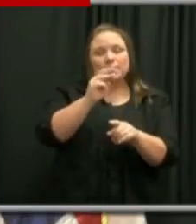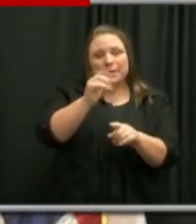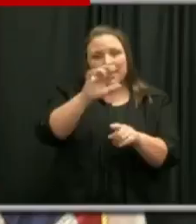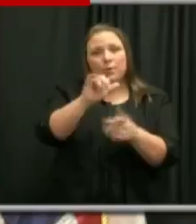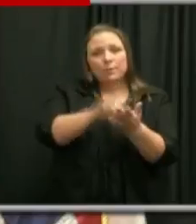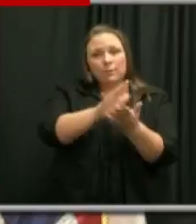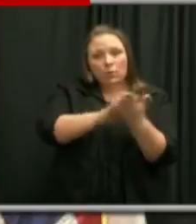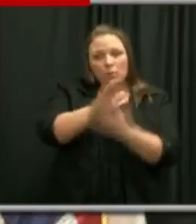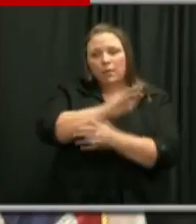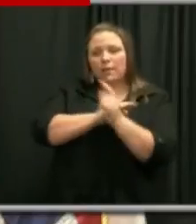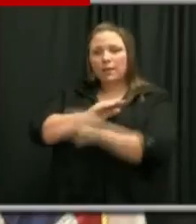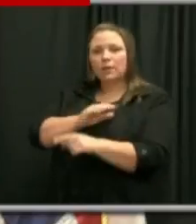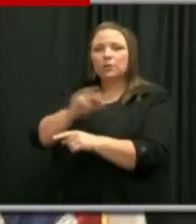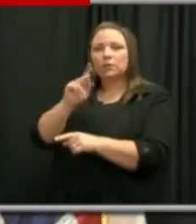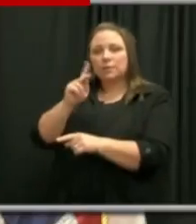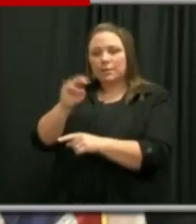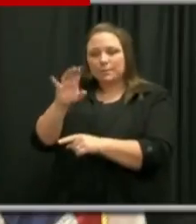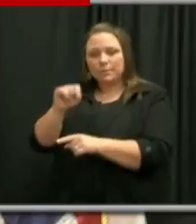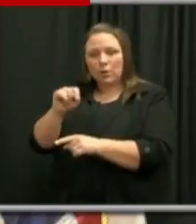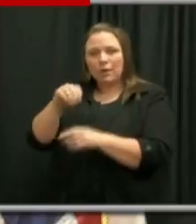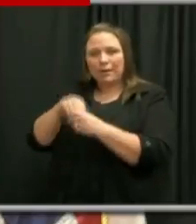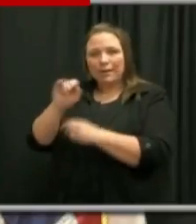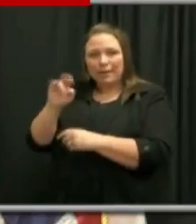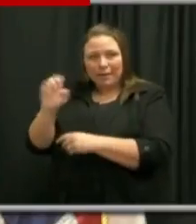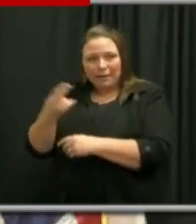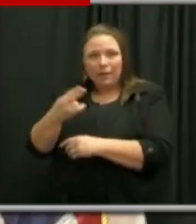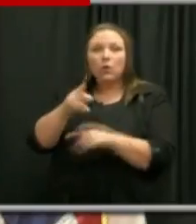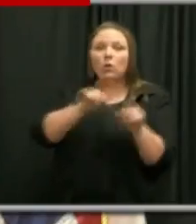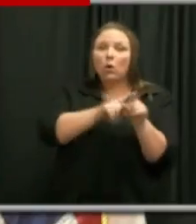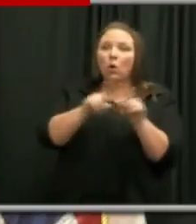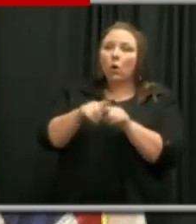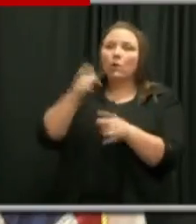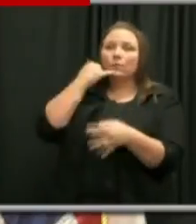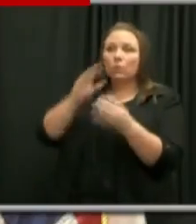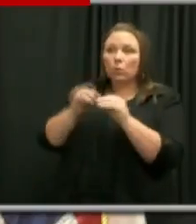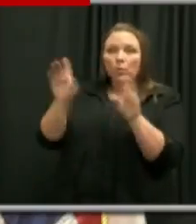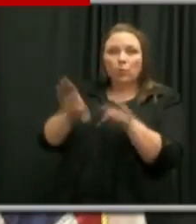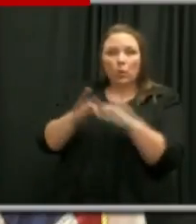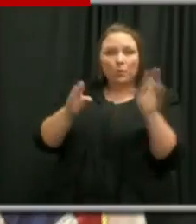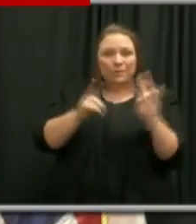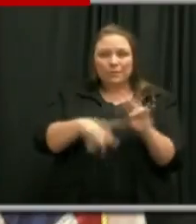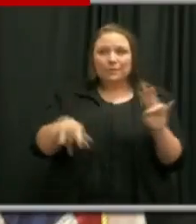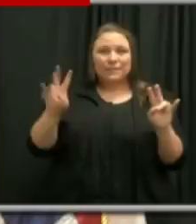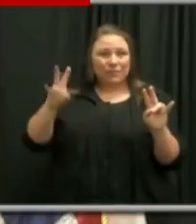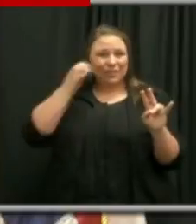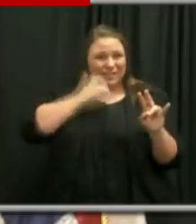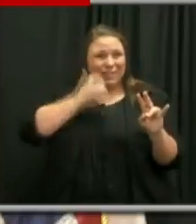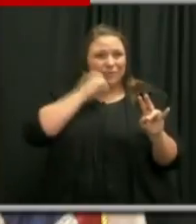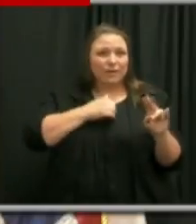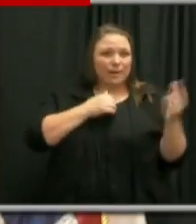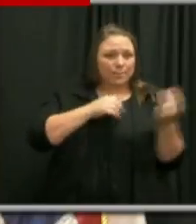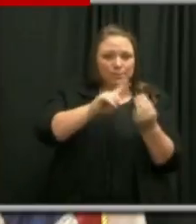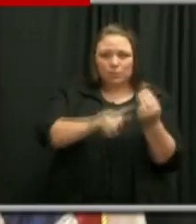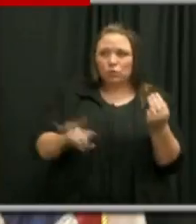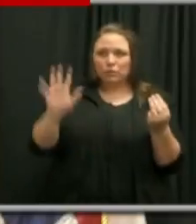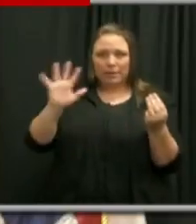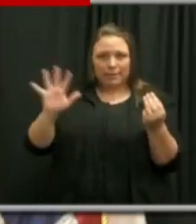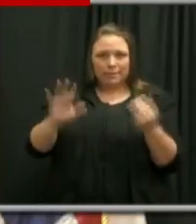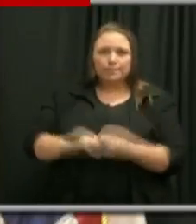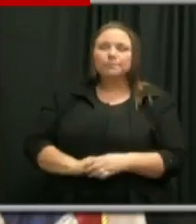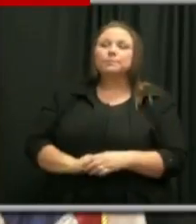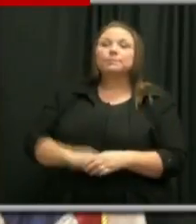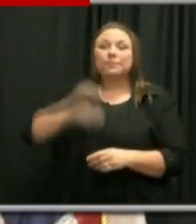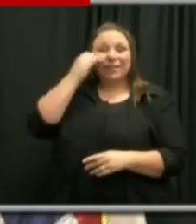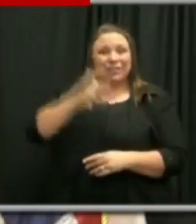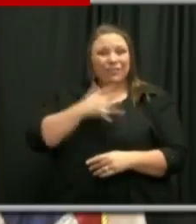Pike in Antioch. Also, the assessment hotline is open today from 7 a.m. to 7 p.m., as it is every day. If you think